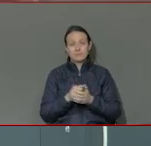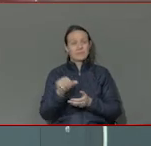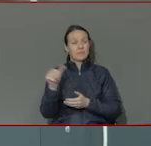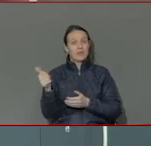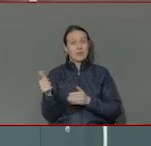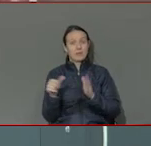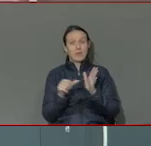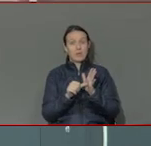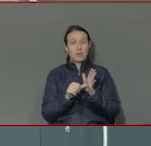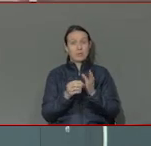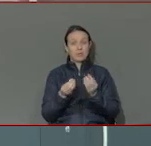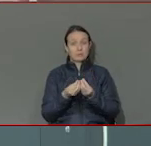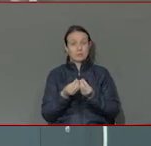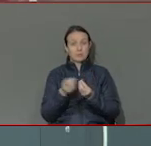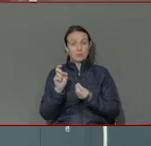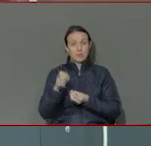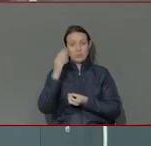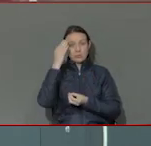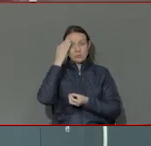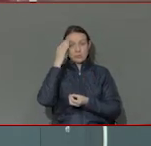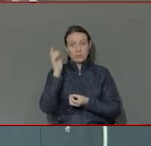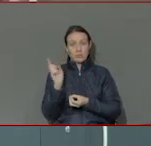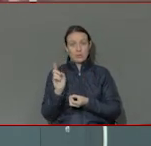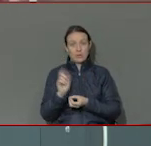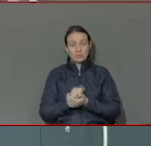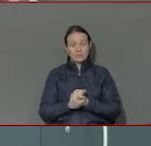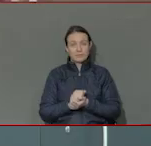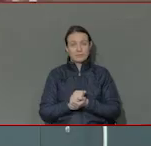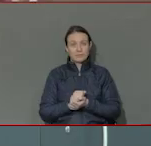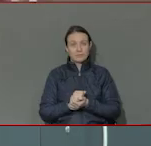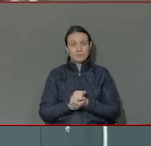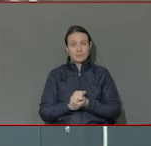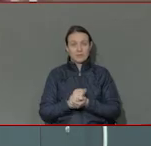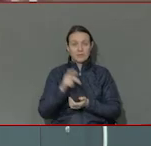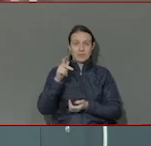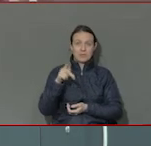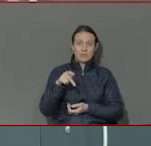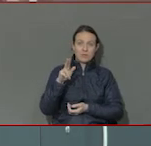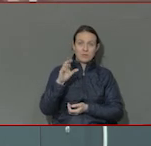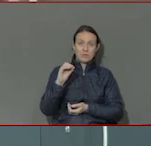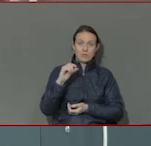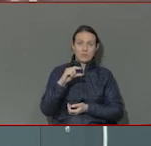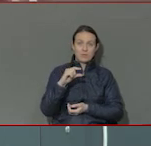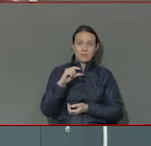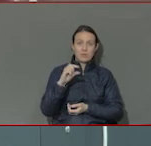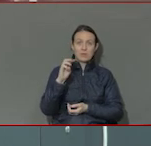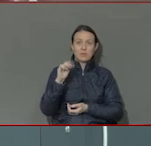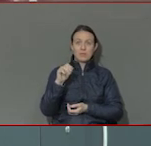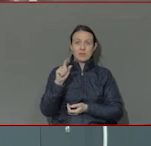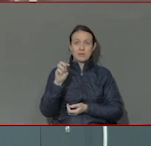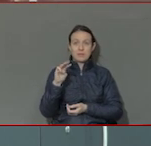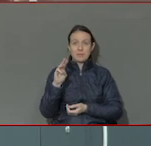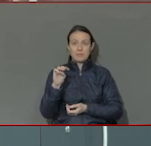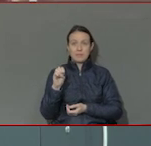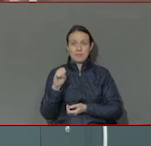significance that we must know in terms of prognathism, remember prognathism, we talk of the jaws.